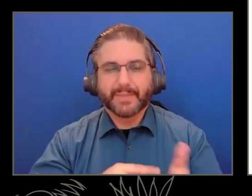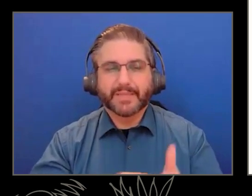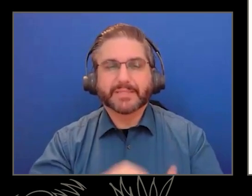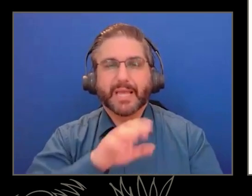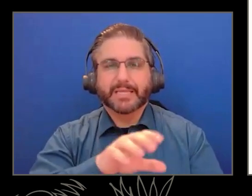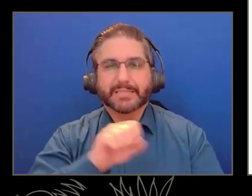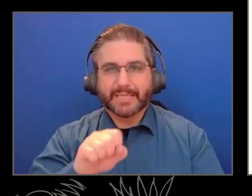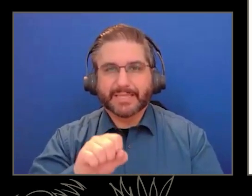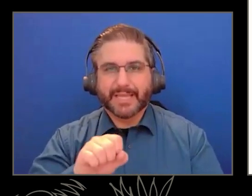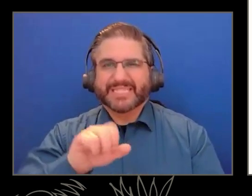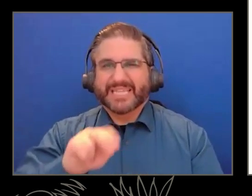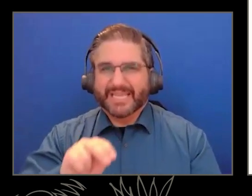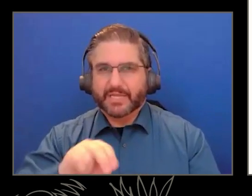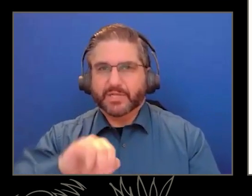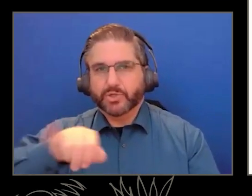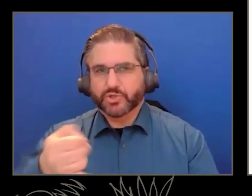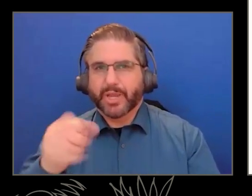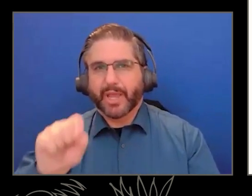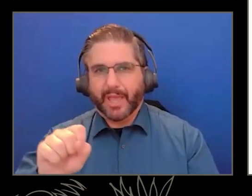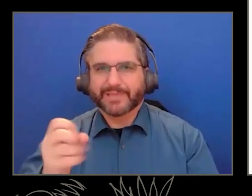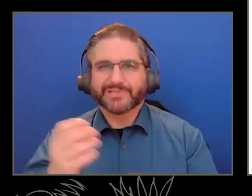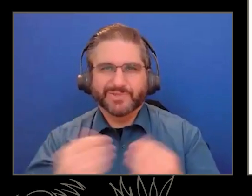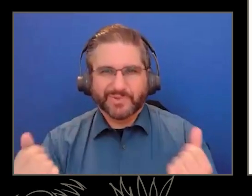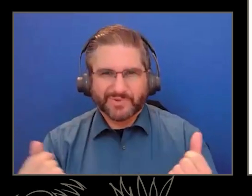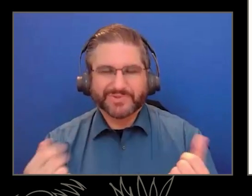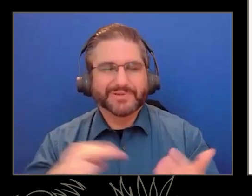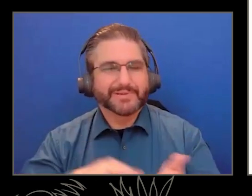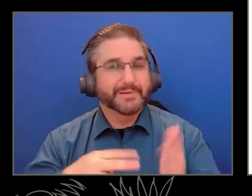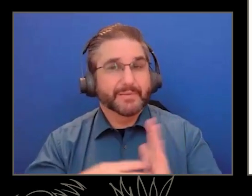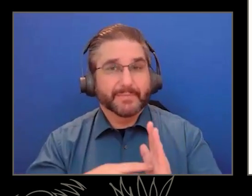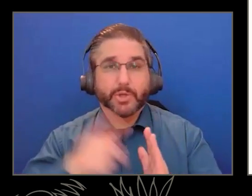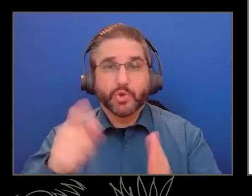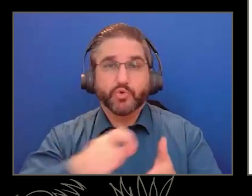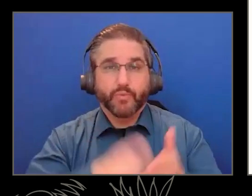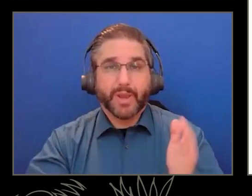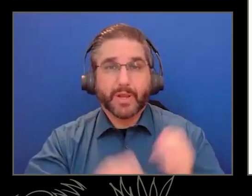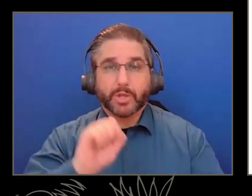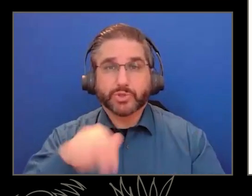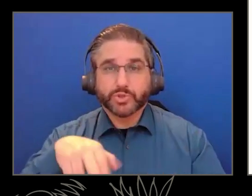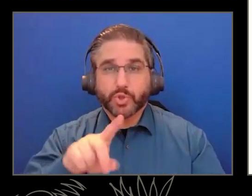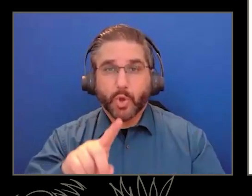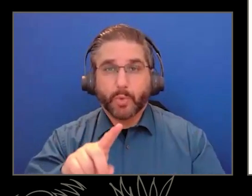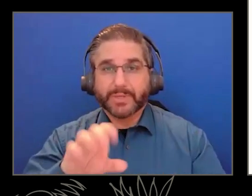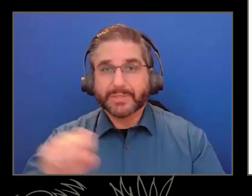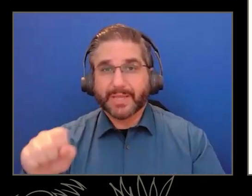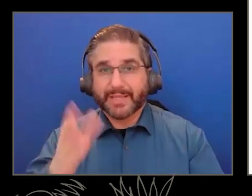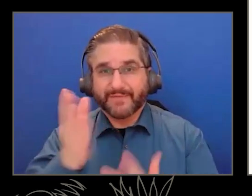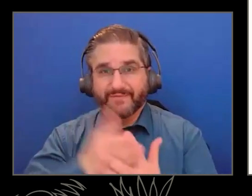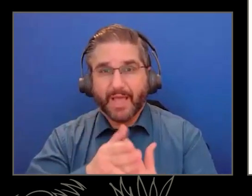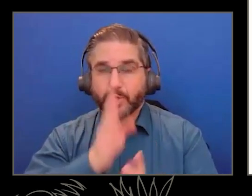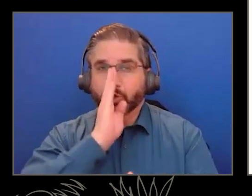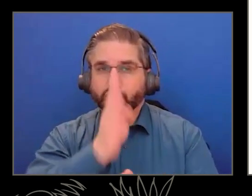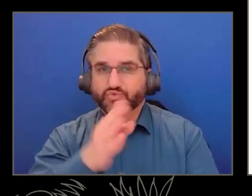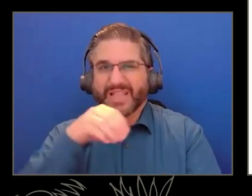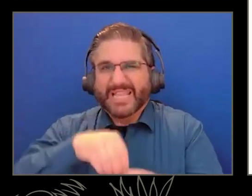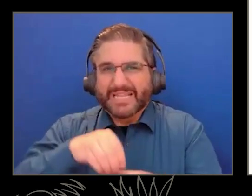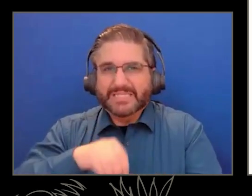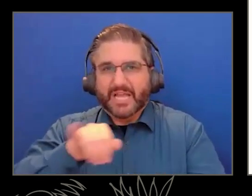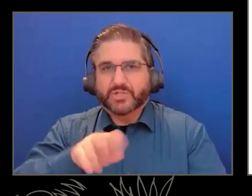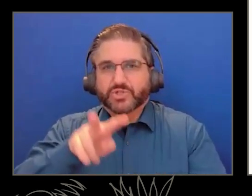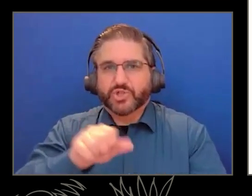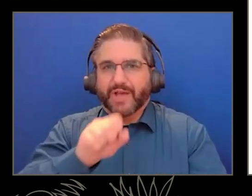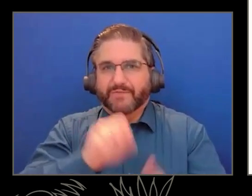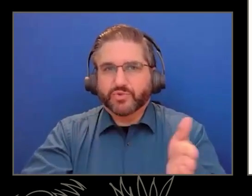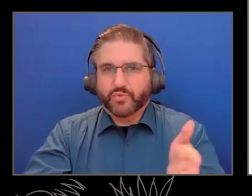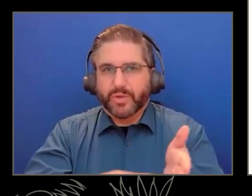CSS and JS solution that works where you are writing scoped CSS files directly inside of your JavaScript, or